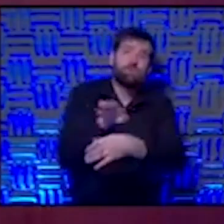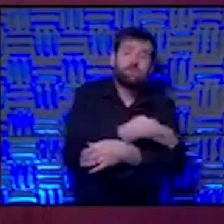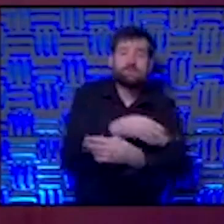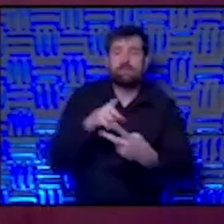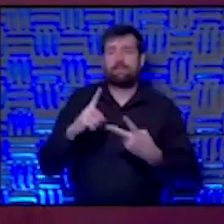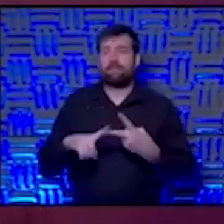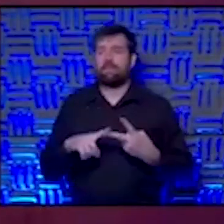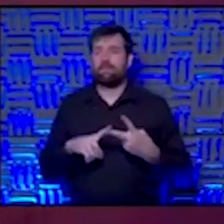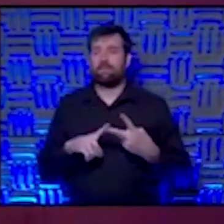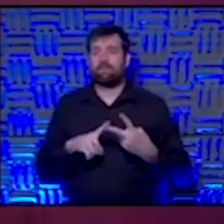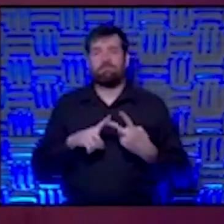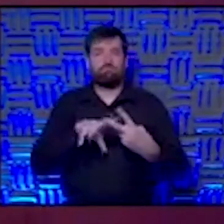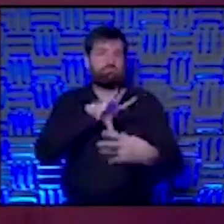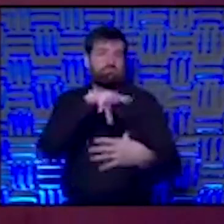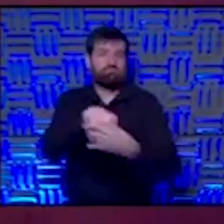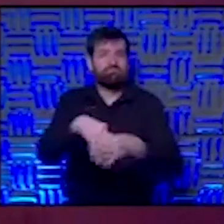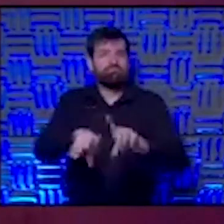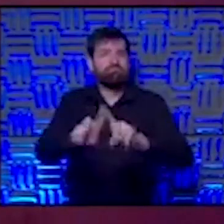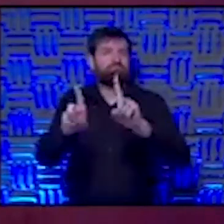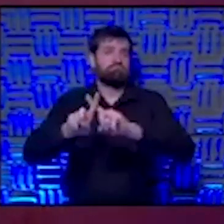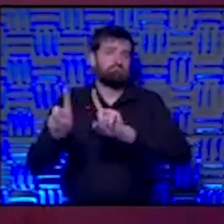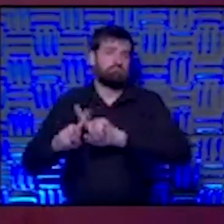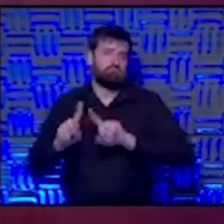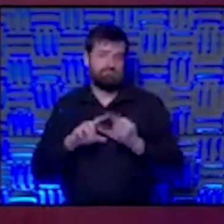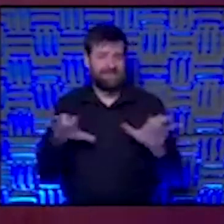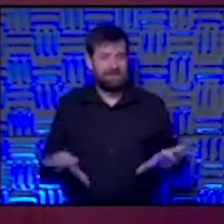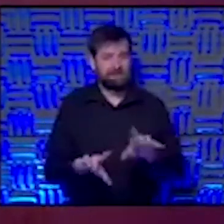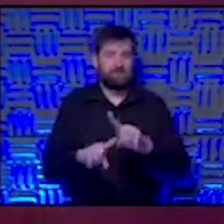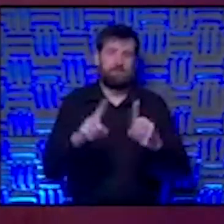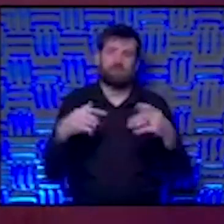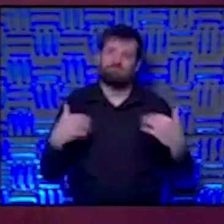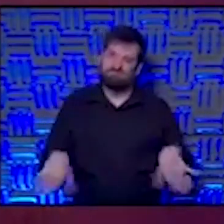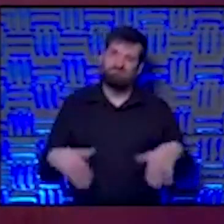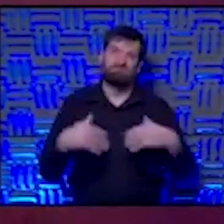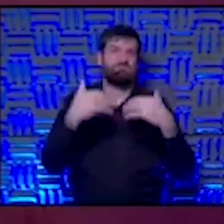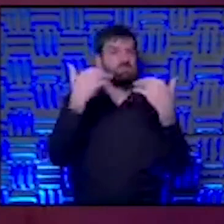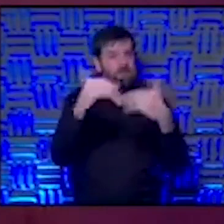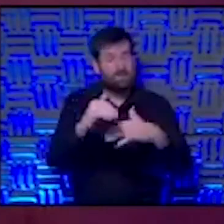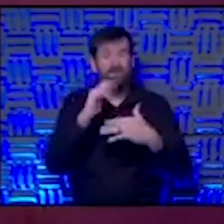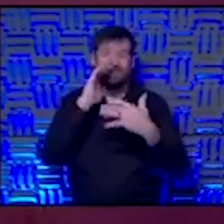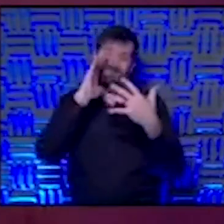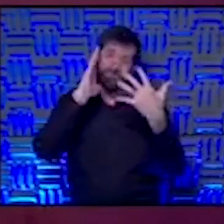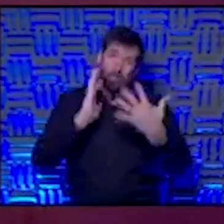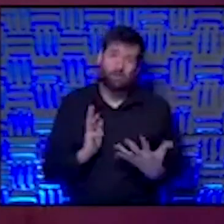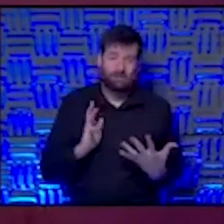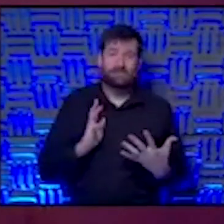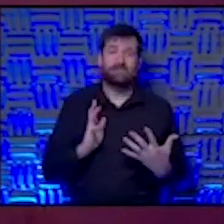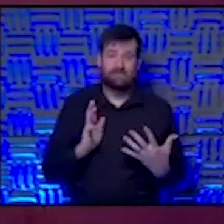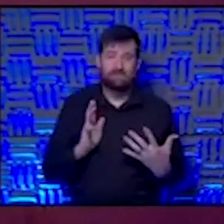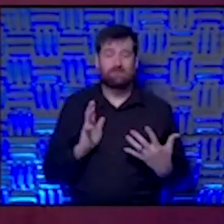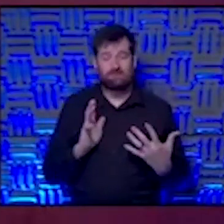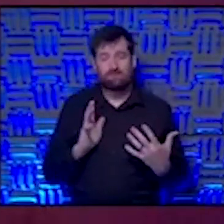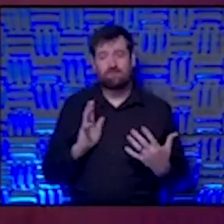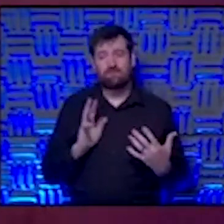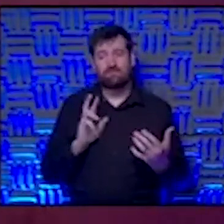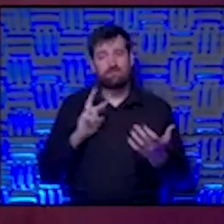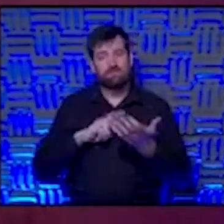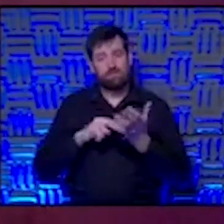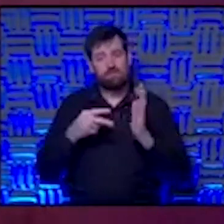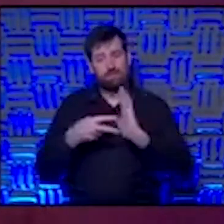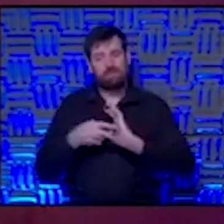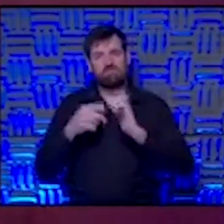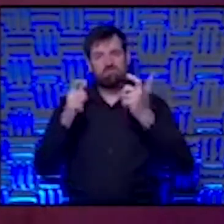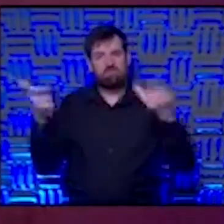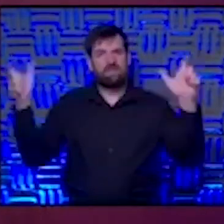and participating in certain activities. But it does have to be limited, and unfortunately that limits us from things like the